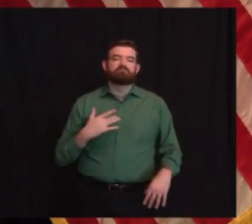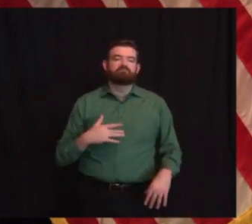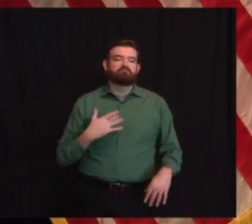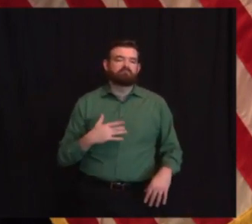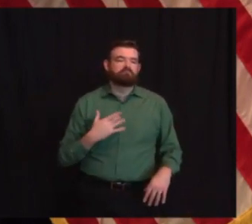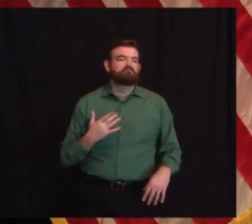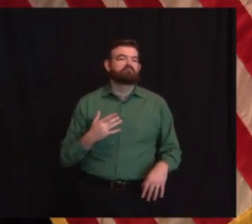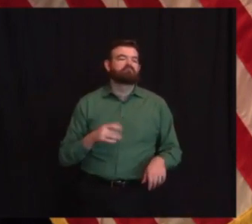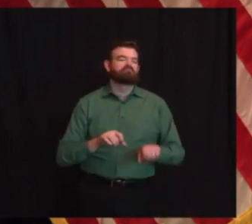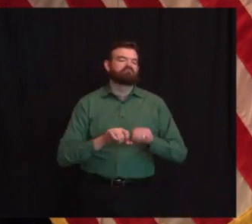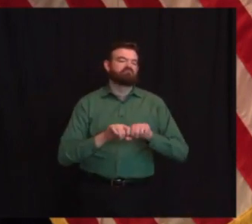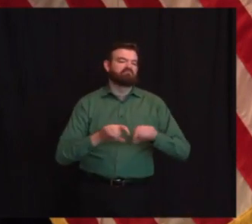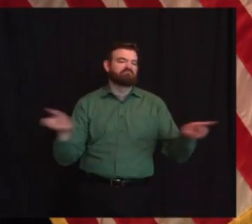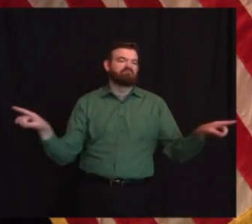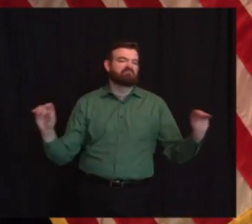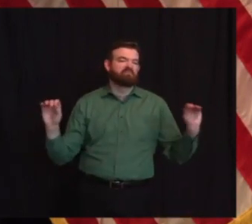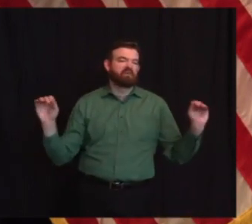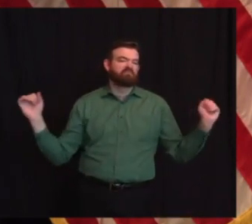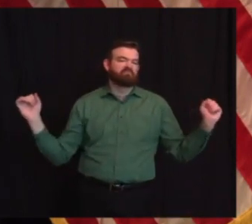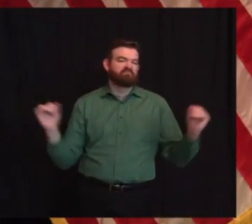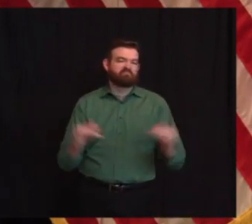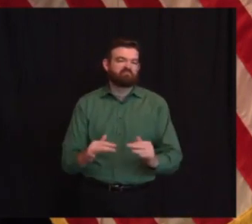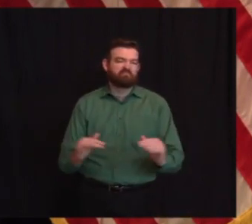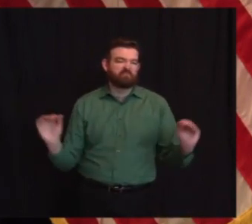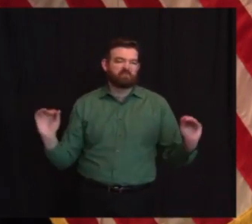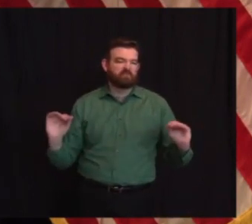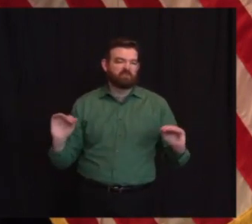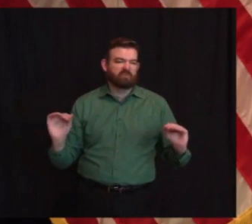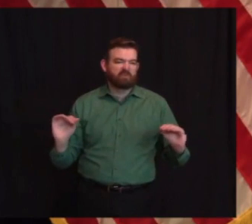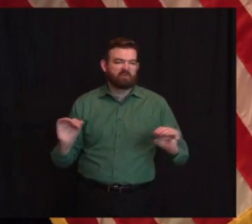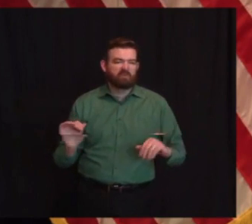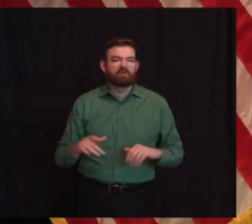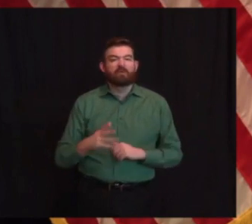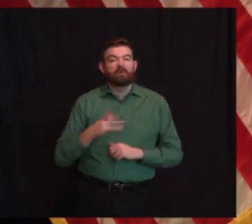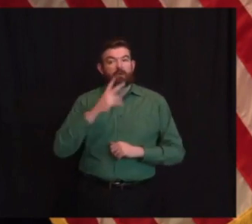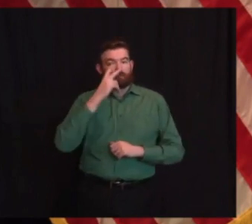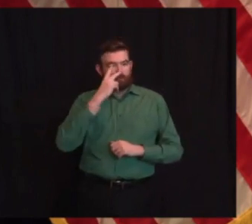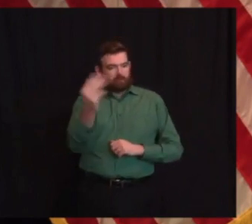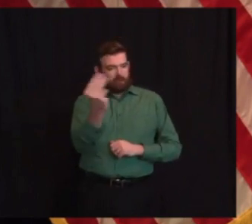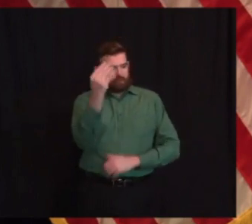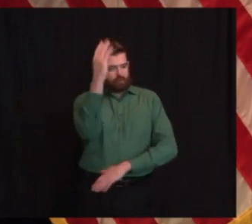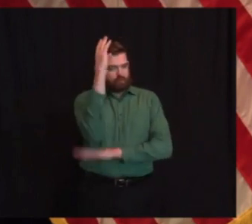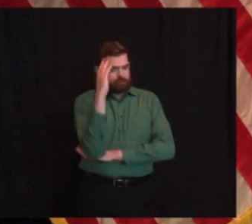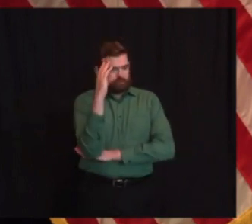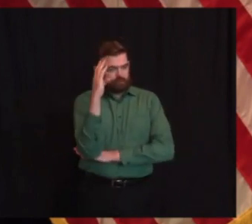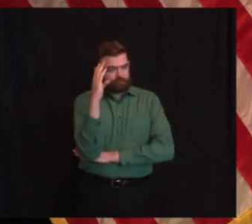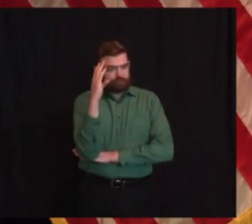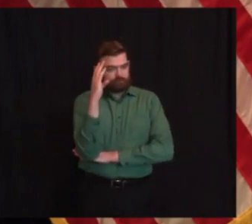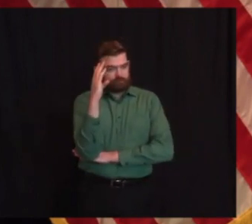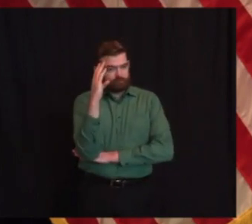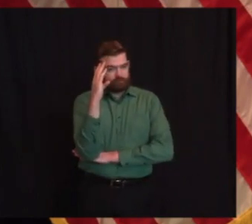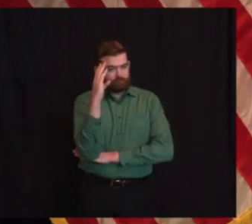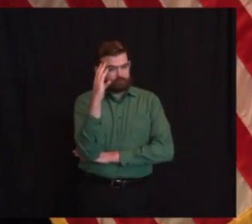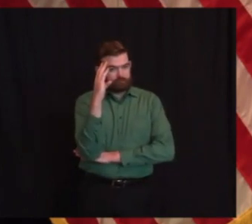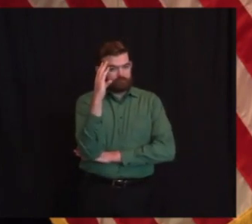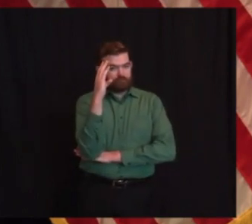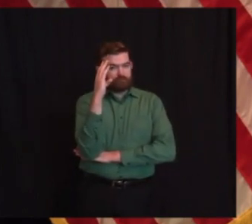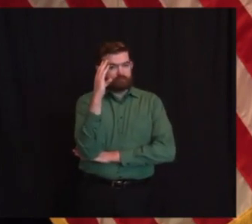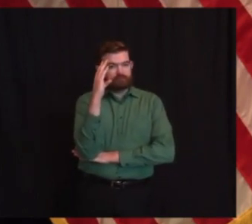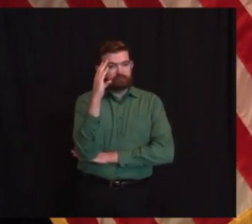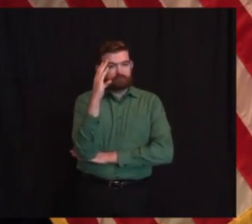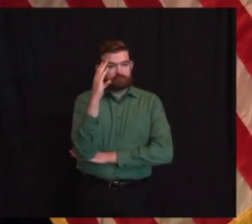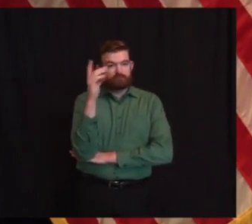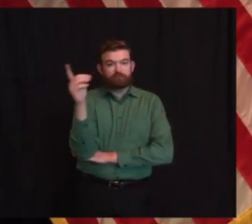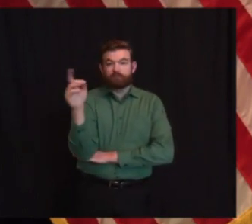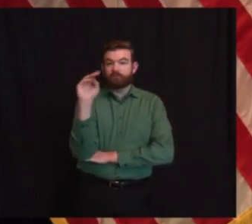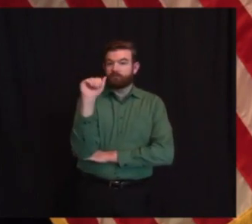hear from us electronically, and then we'll see you again Monday at noon. Martell has been here every single day. Martell, again, great to have you. Let's start